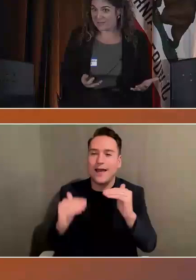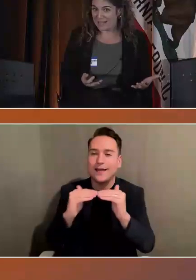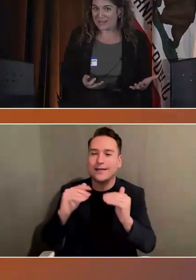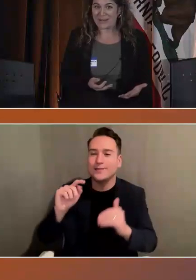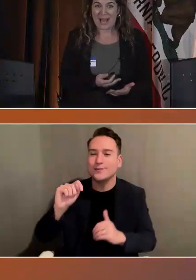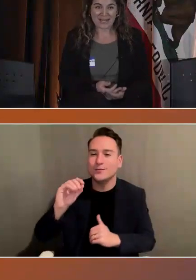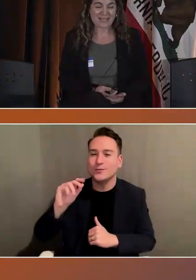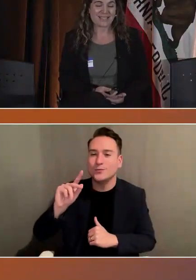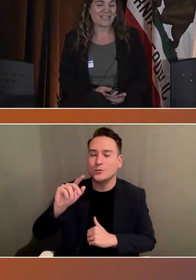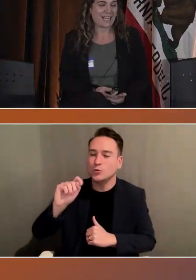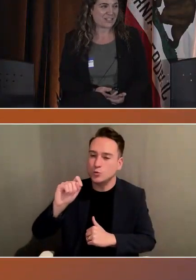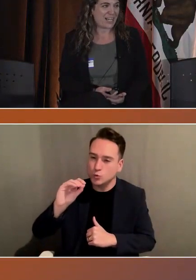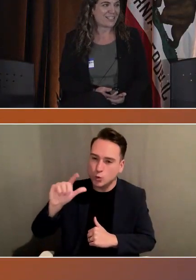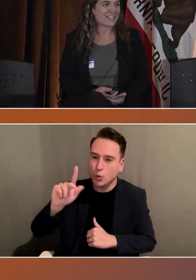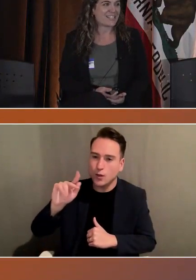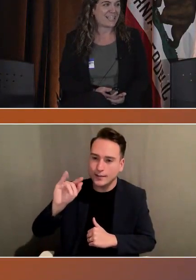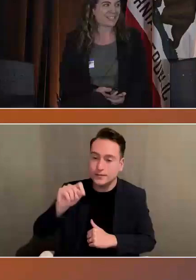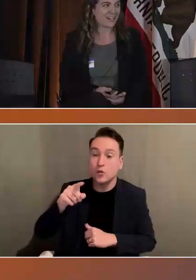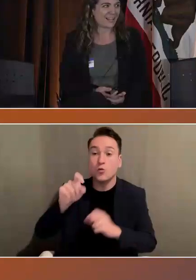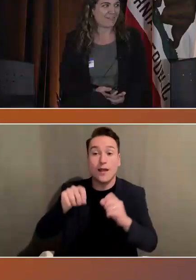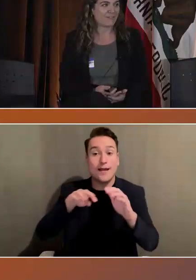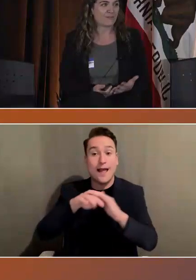our website. You can access it at